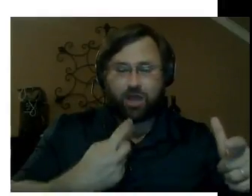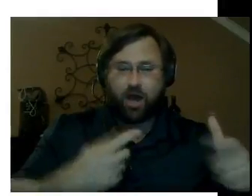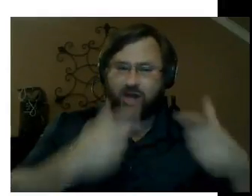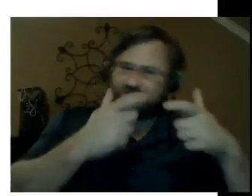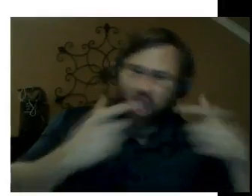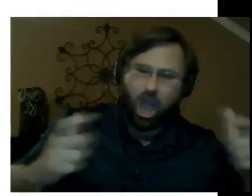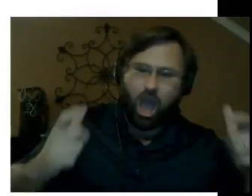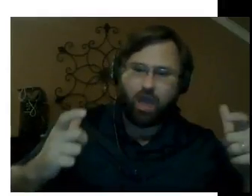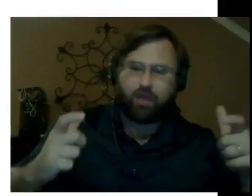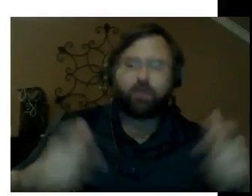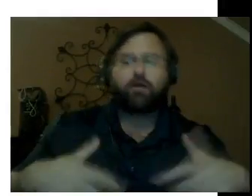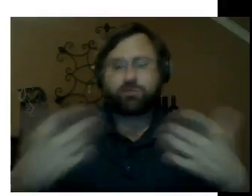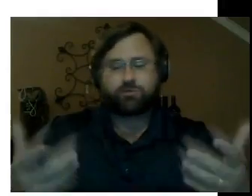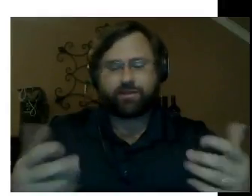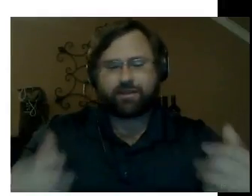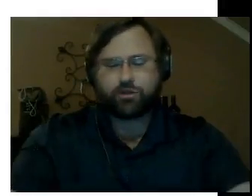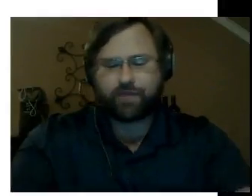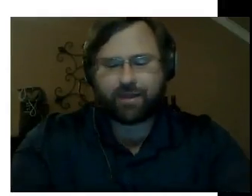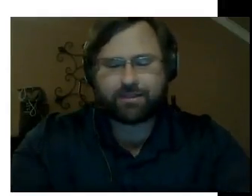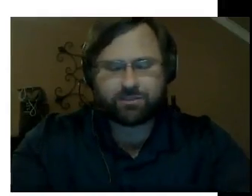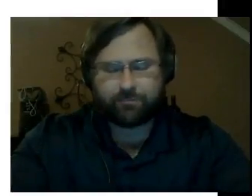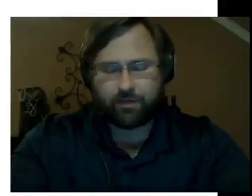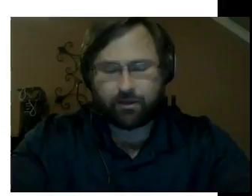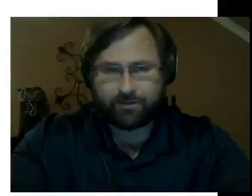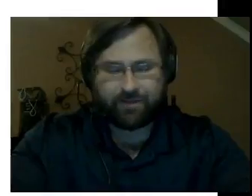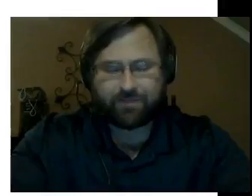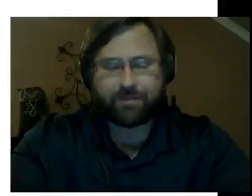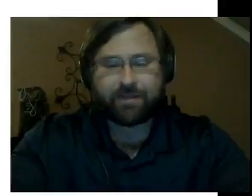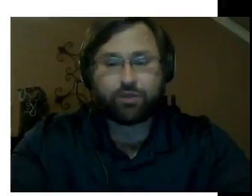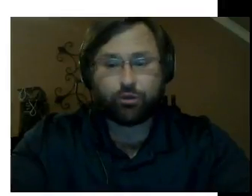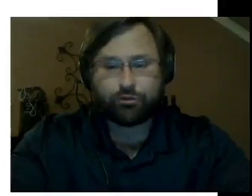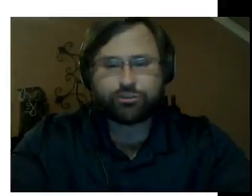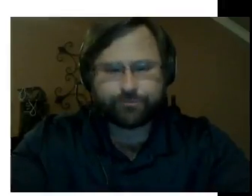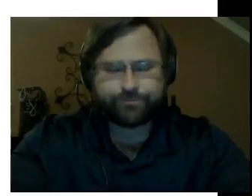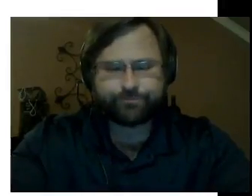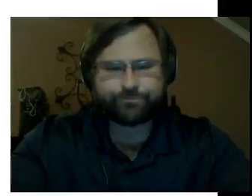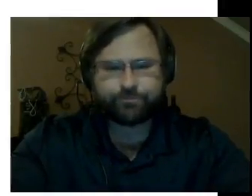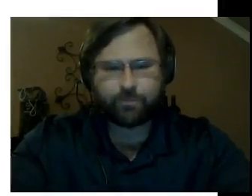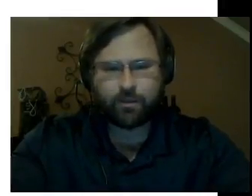add cha, which would then turn that into give that the meaning of huge.